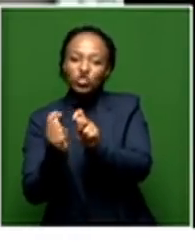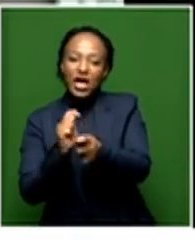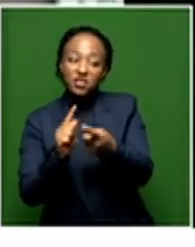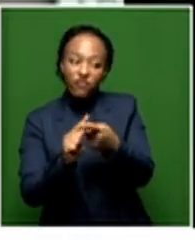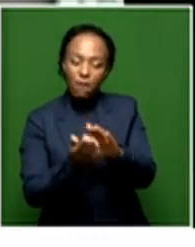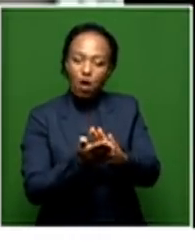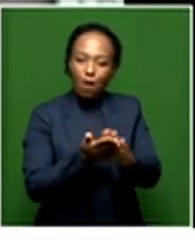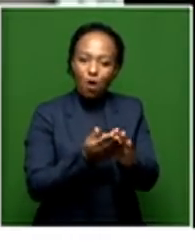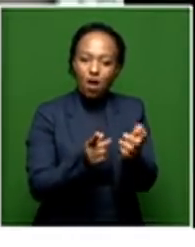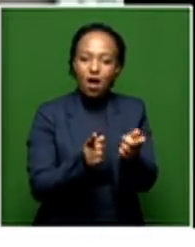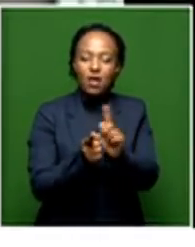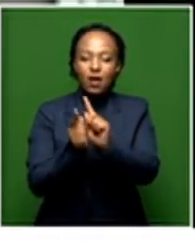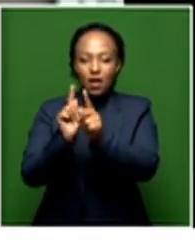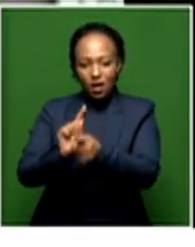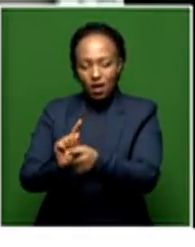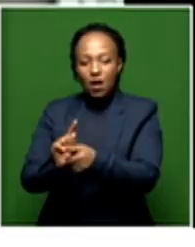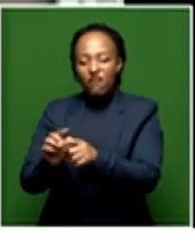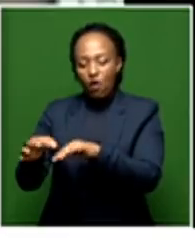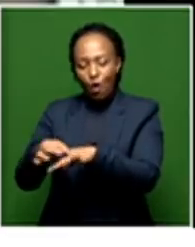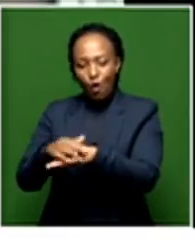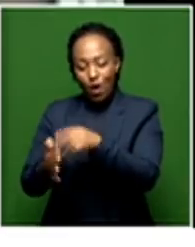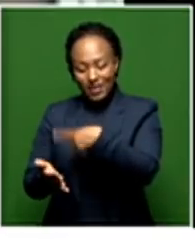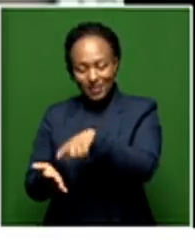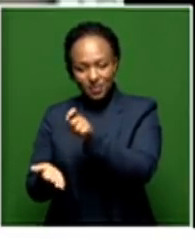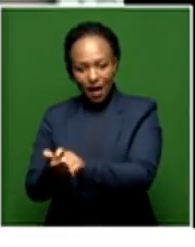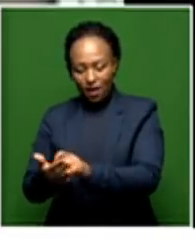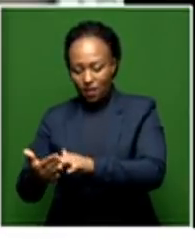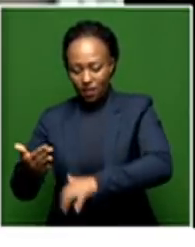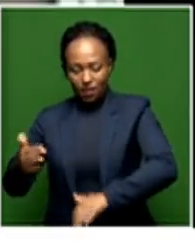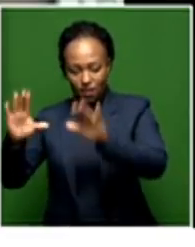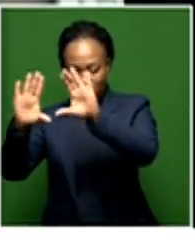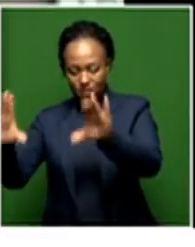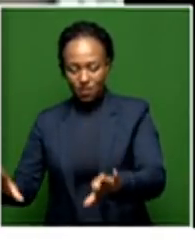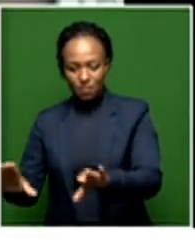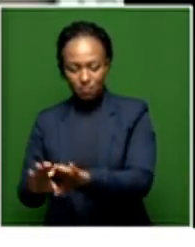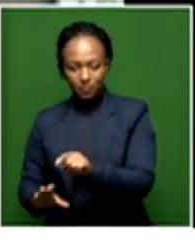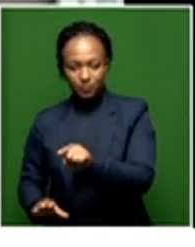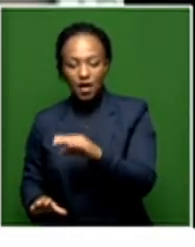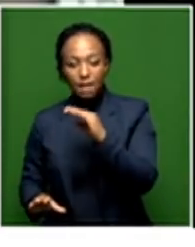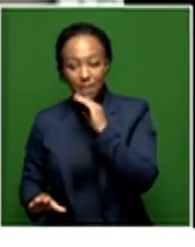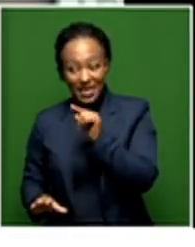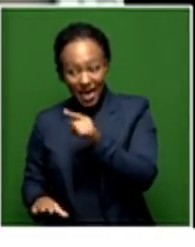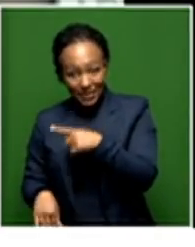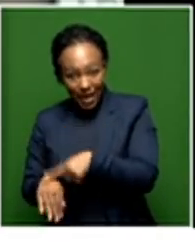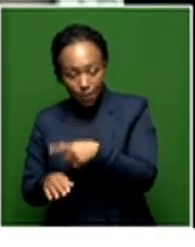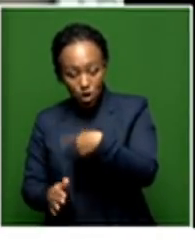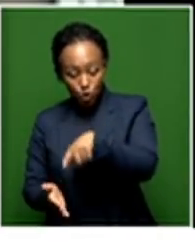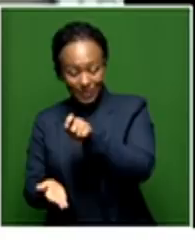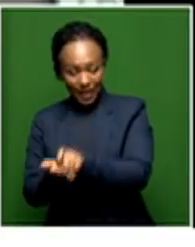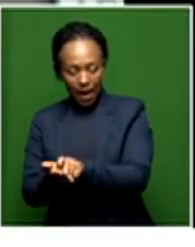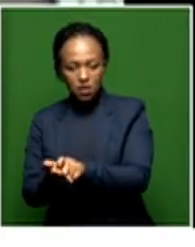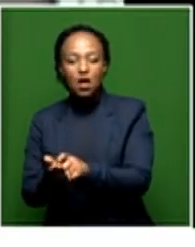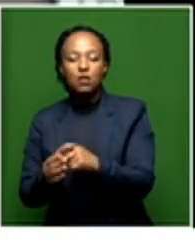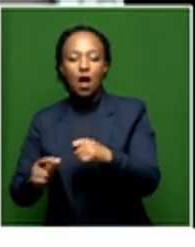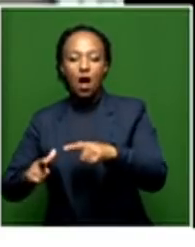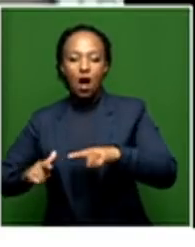customary marriage and the signing into a civil marriage, most will do their anti-nuptial contract there. Now, in terms of the